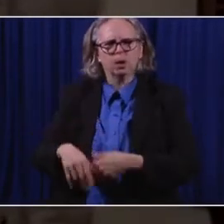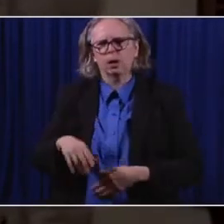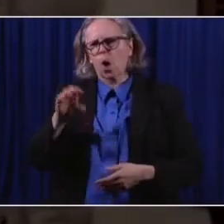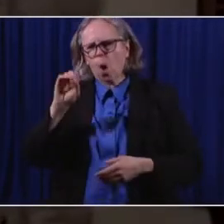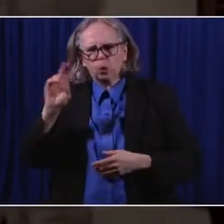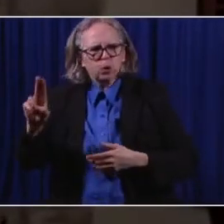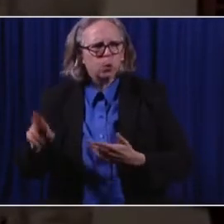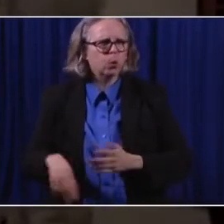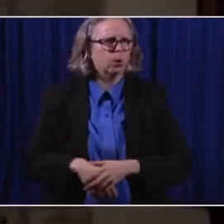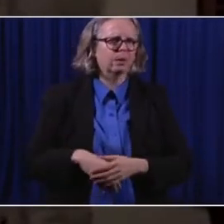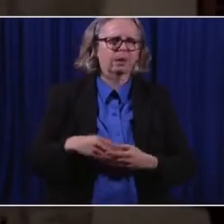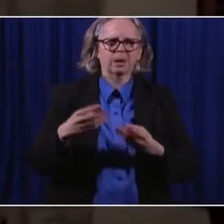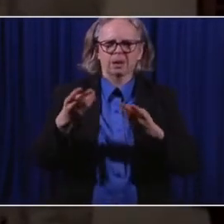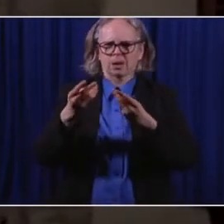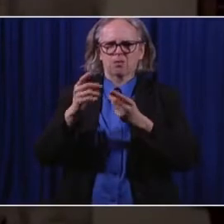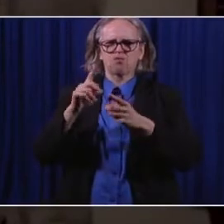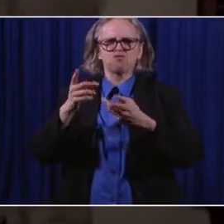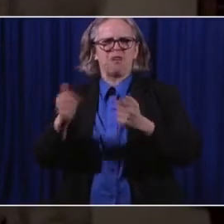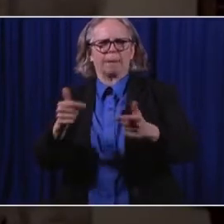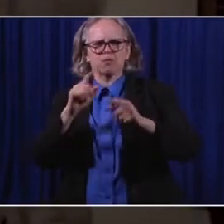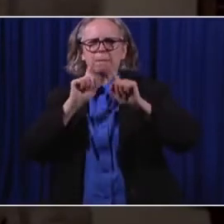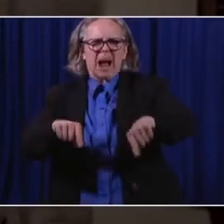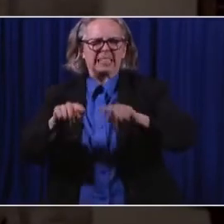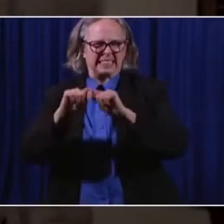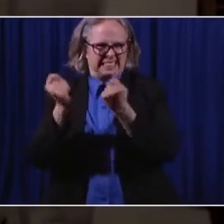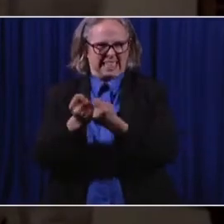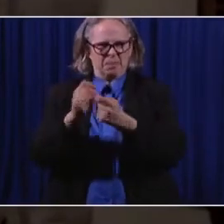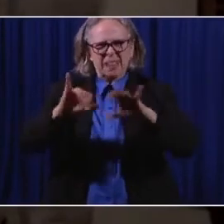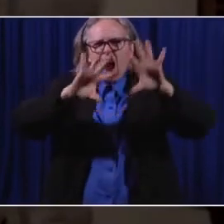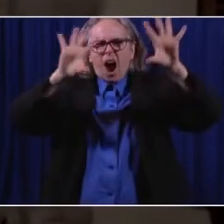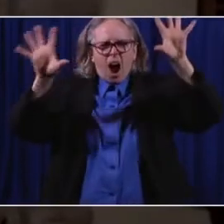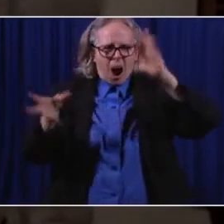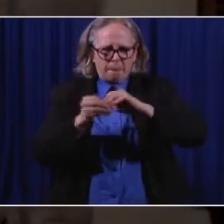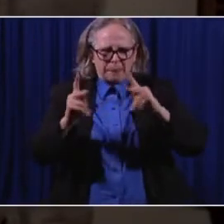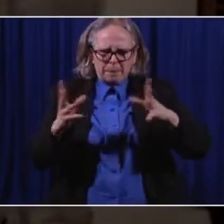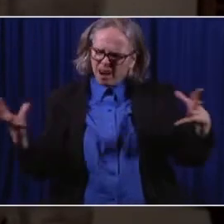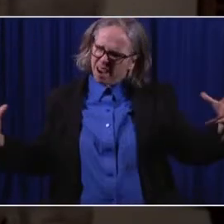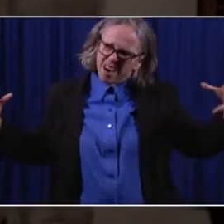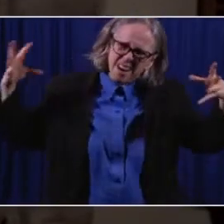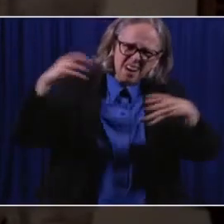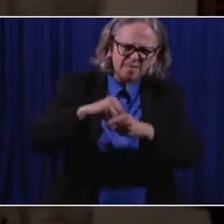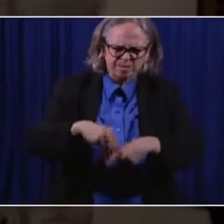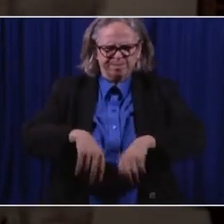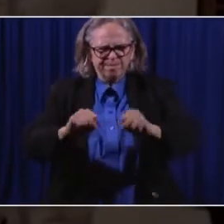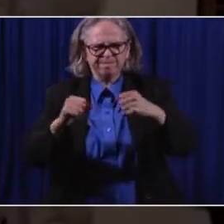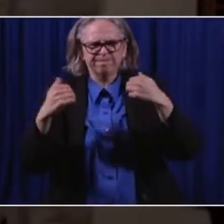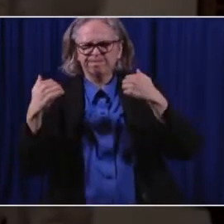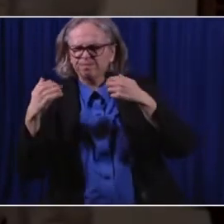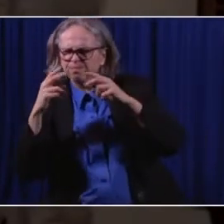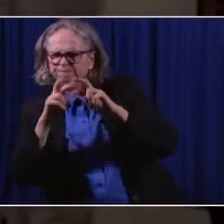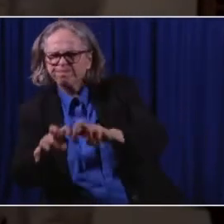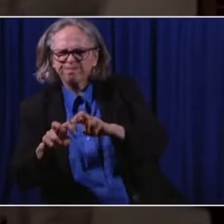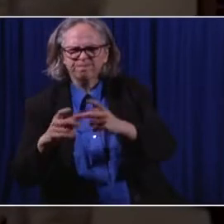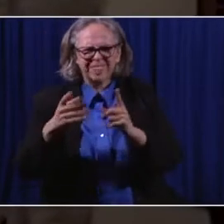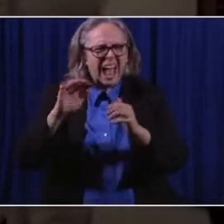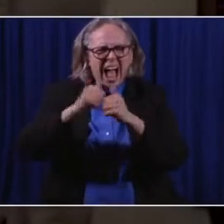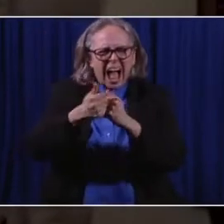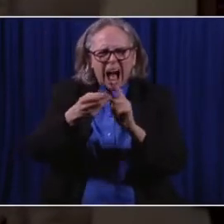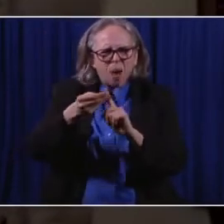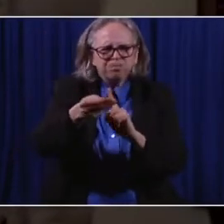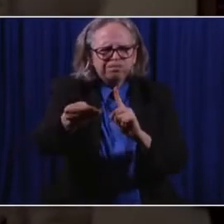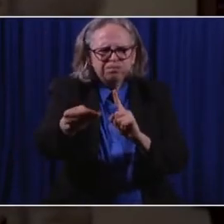by conducting an evaluation in our K-12 schools. Their results support what we have been seeing